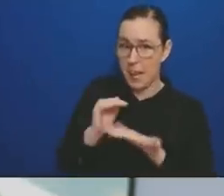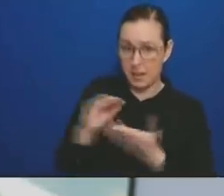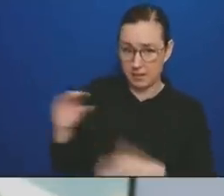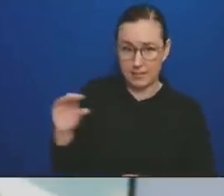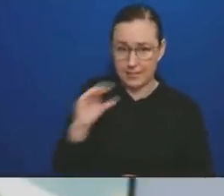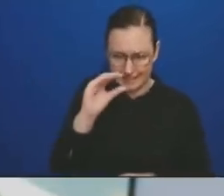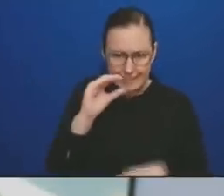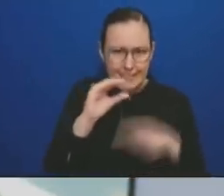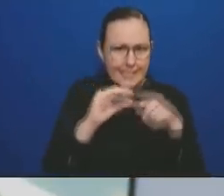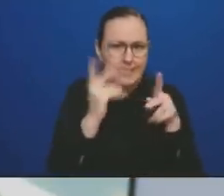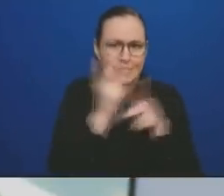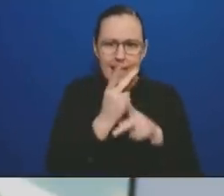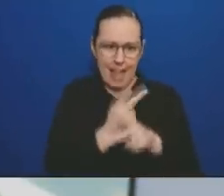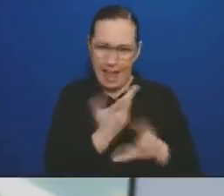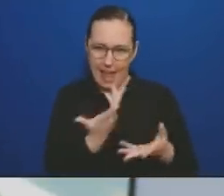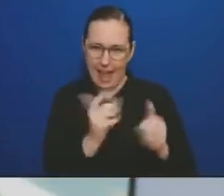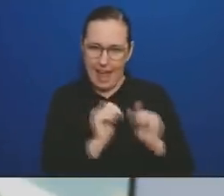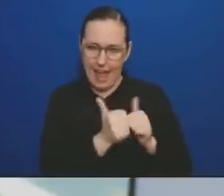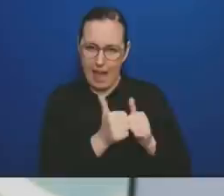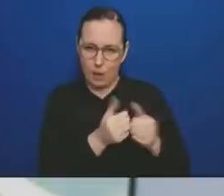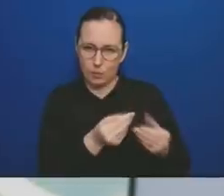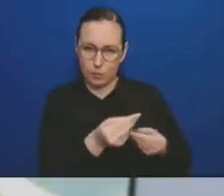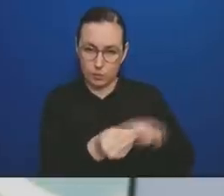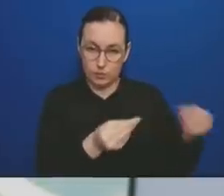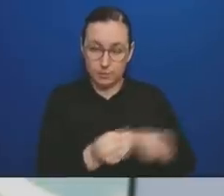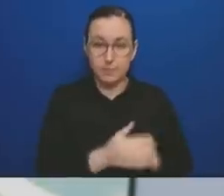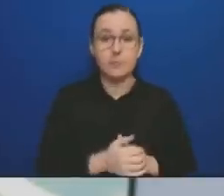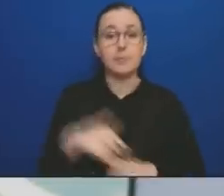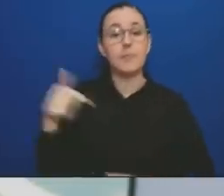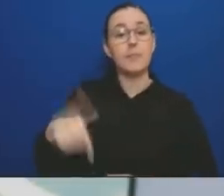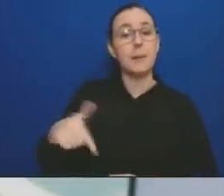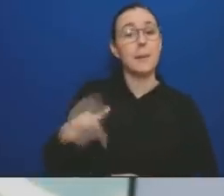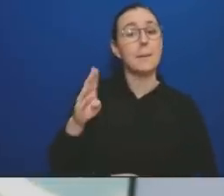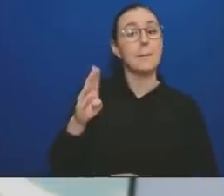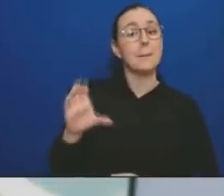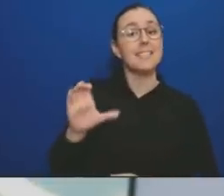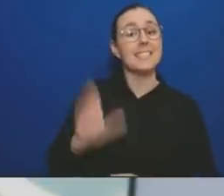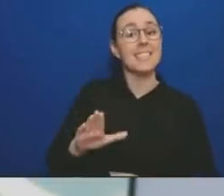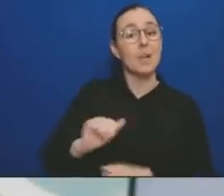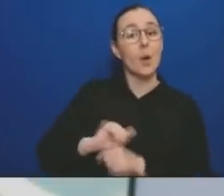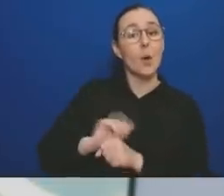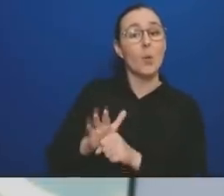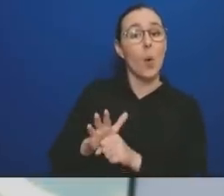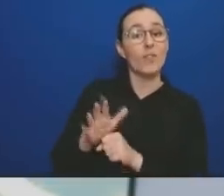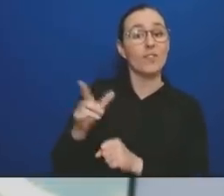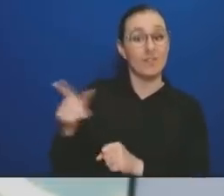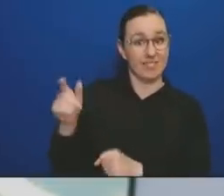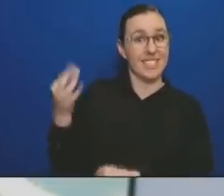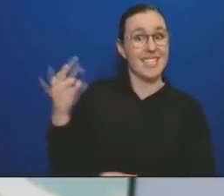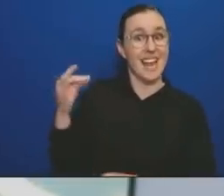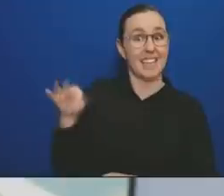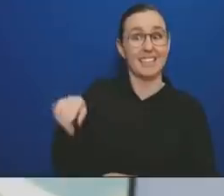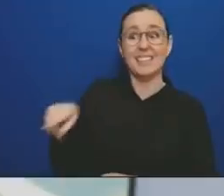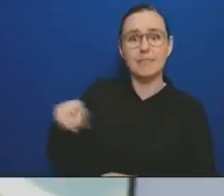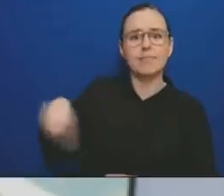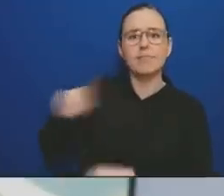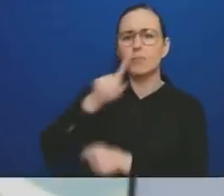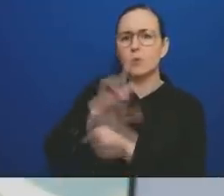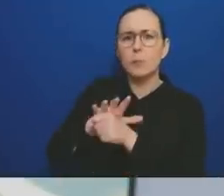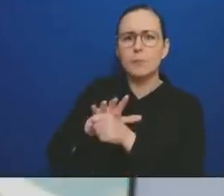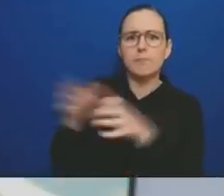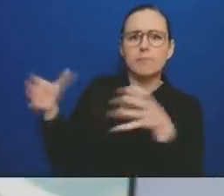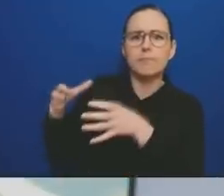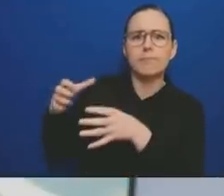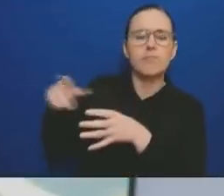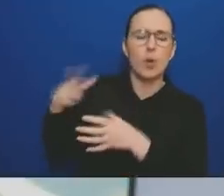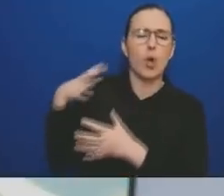that we received to begin with. So our BC COVID-19 Therapeutics Committee, I'm very grateful for all the work they've been doing over this past